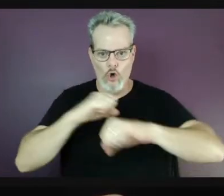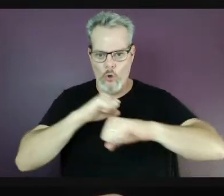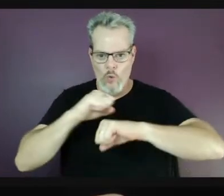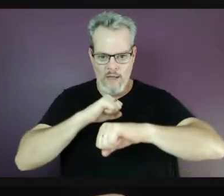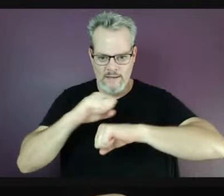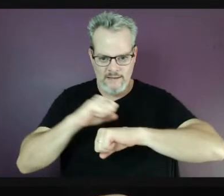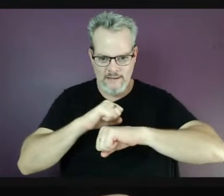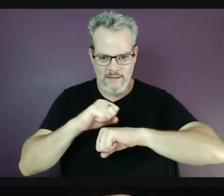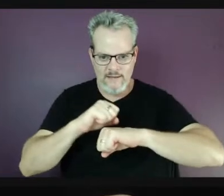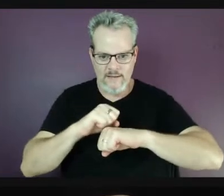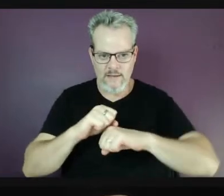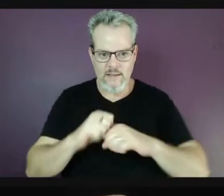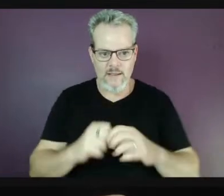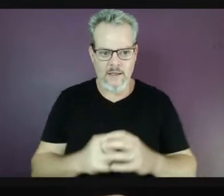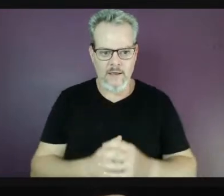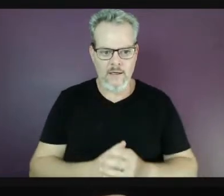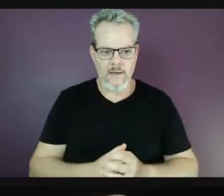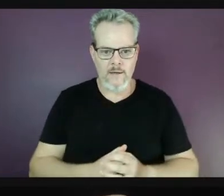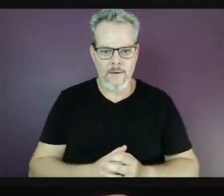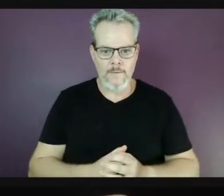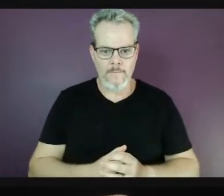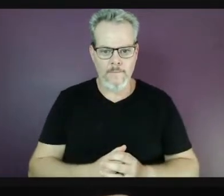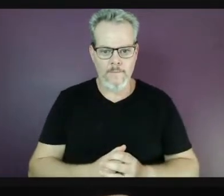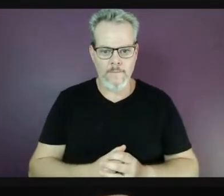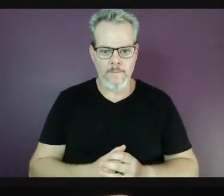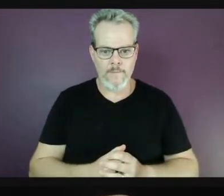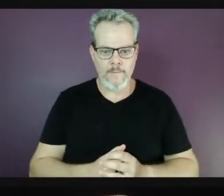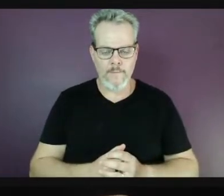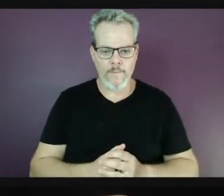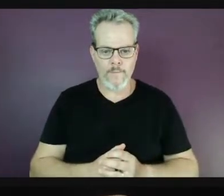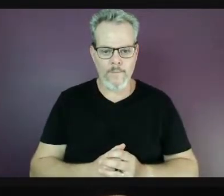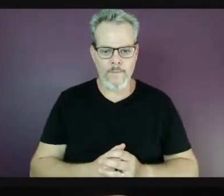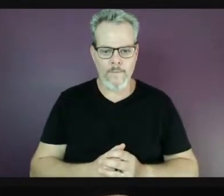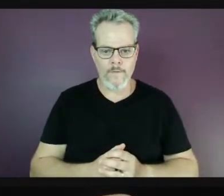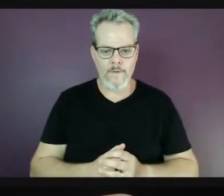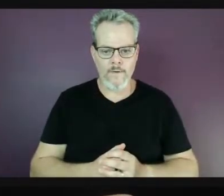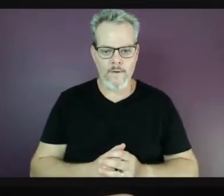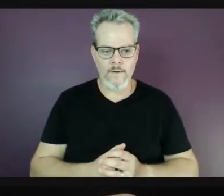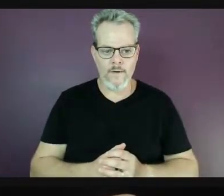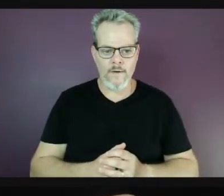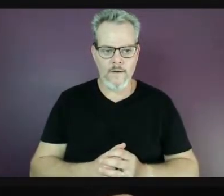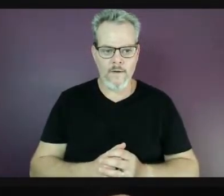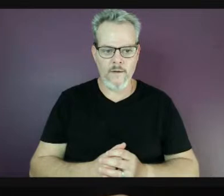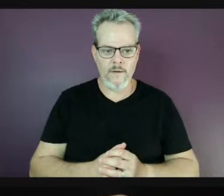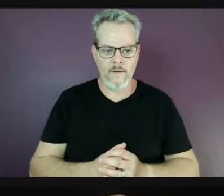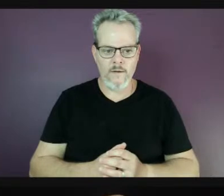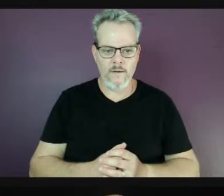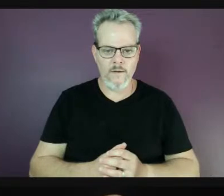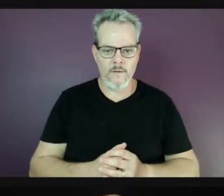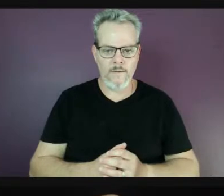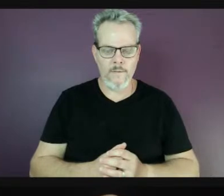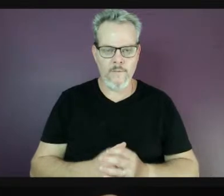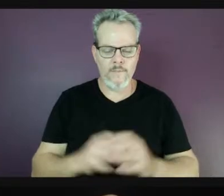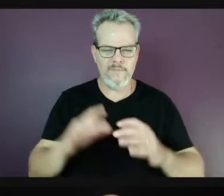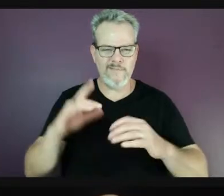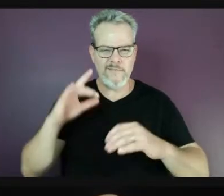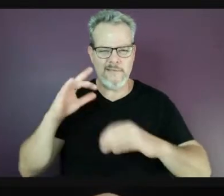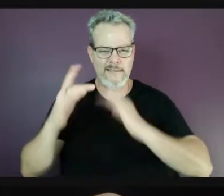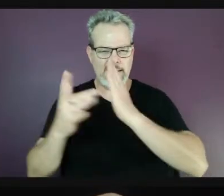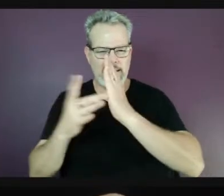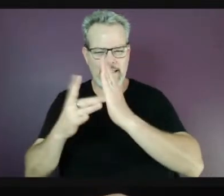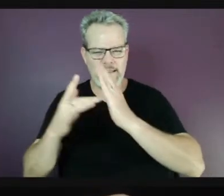3 miles. We'll kind of bucket those first few hours all together. From as deep